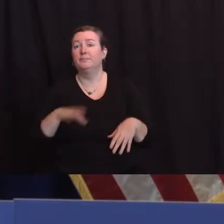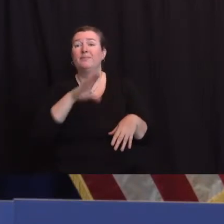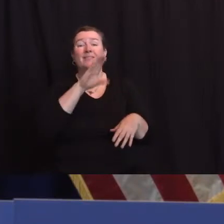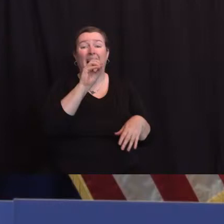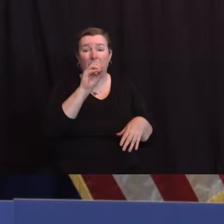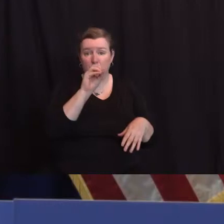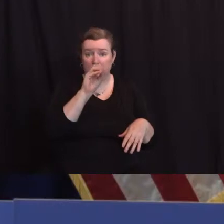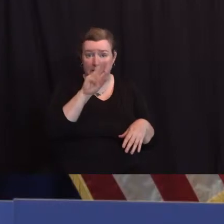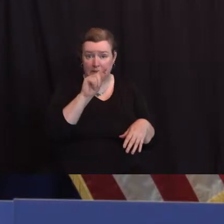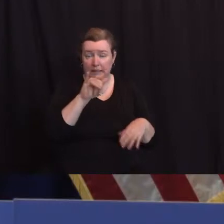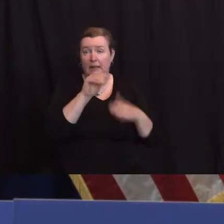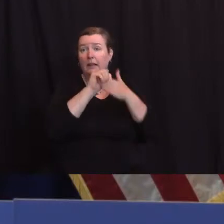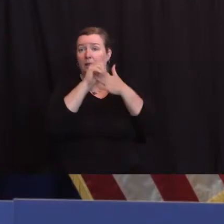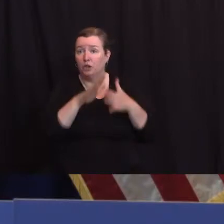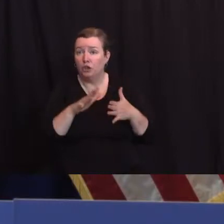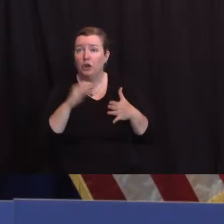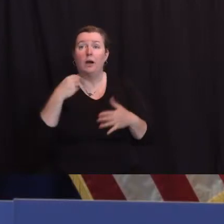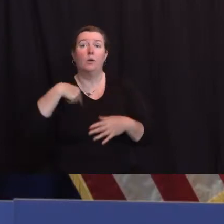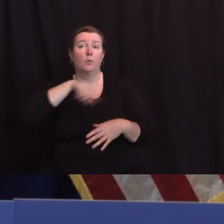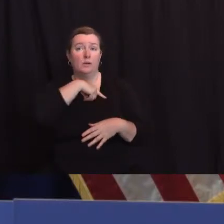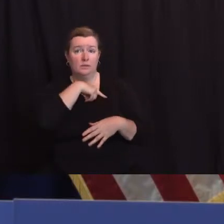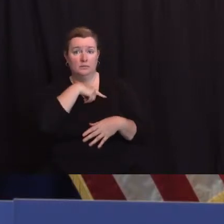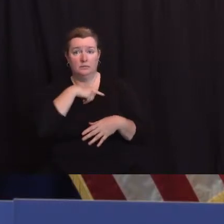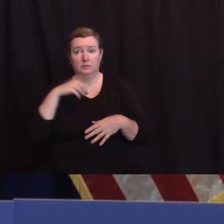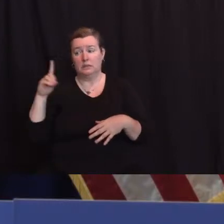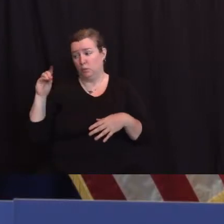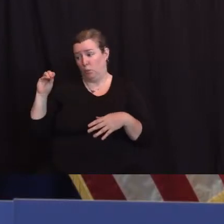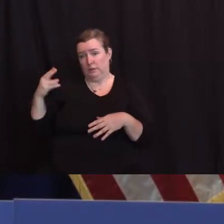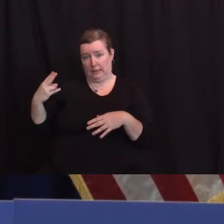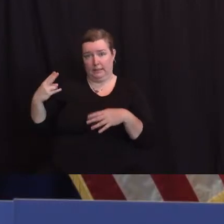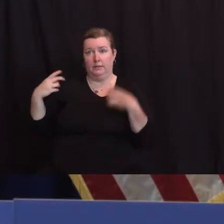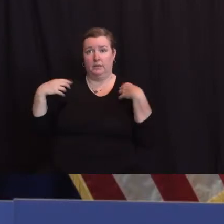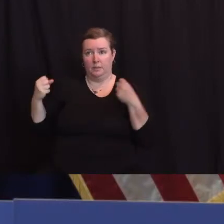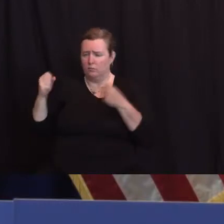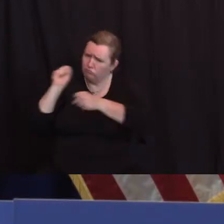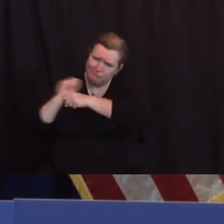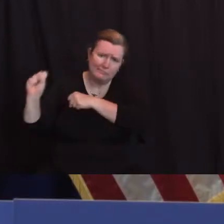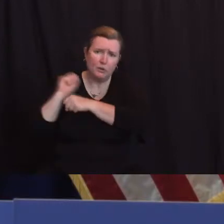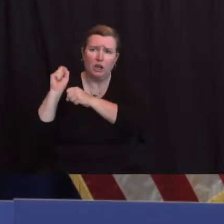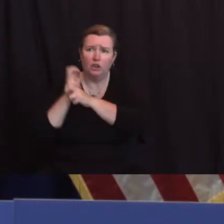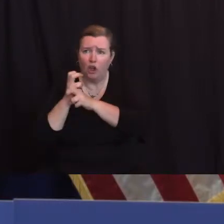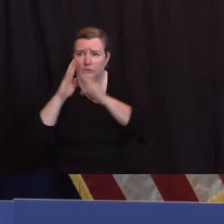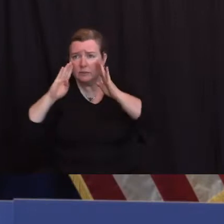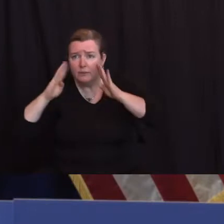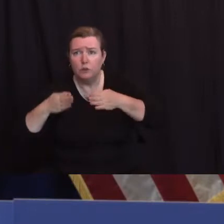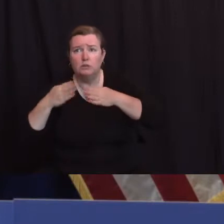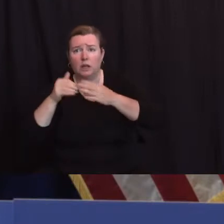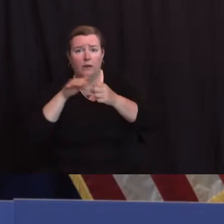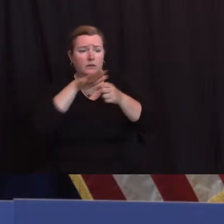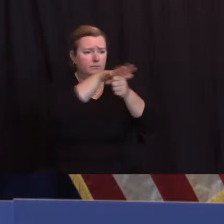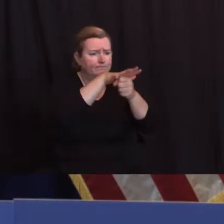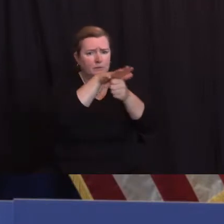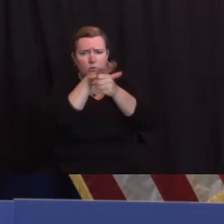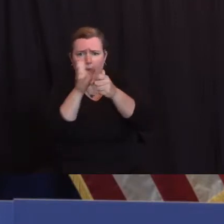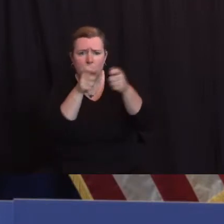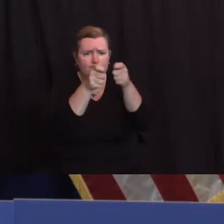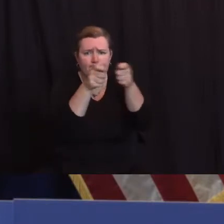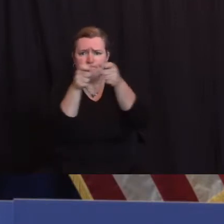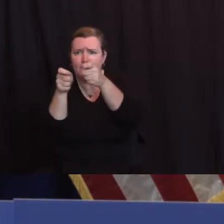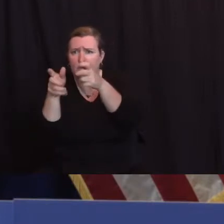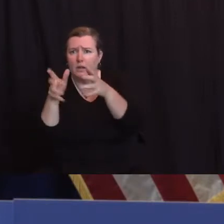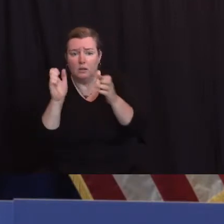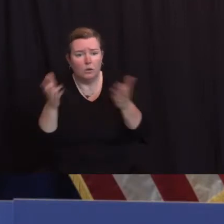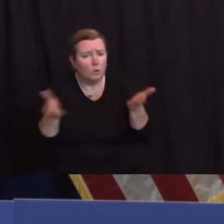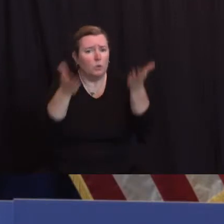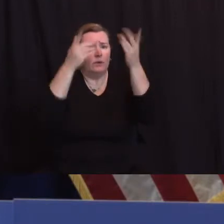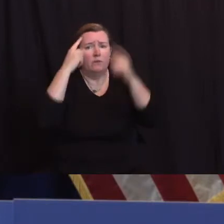leaders, and together they are making a difference in areas where we are focused on raising vaccination rates. For example, in